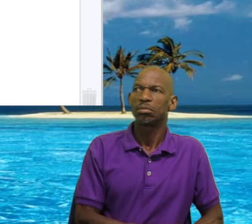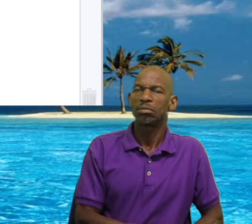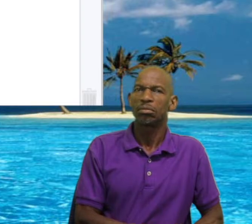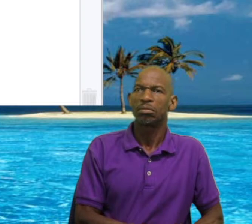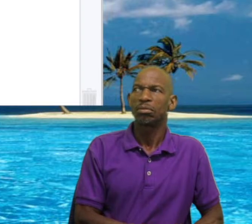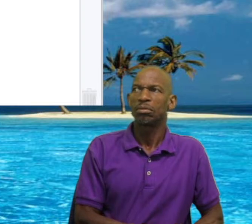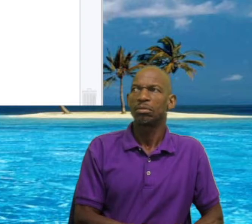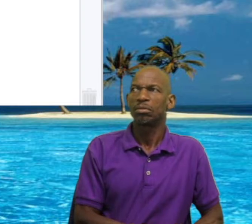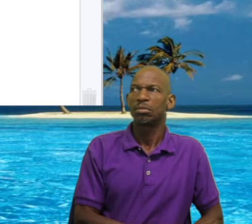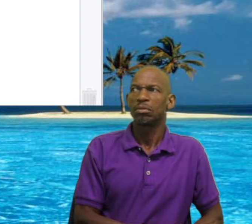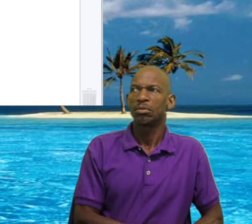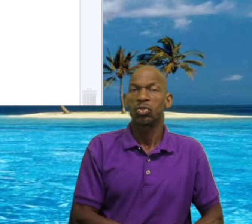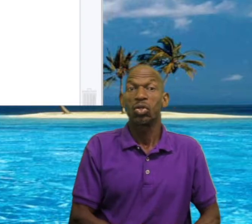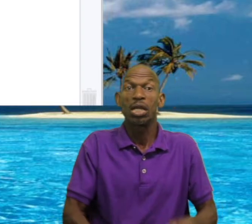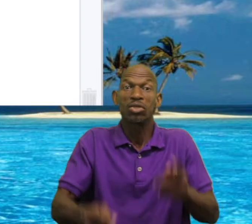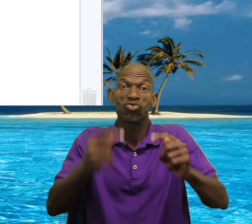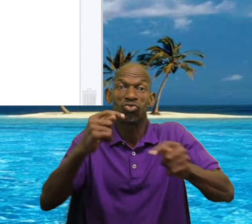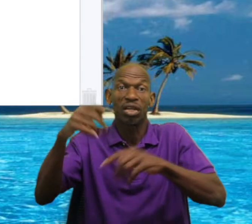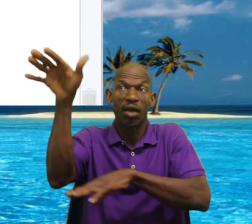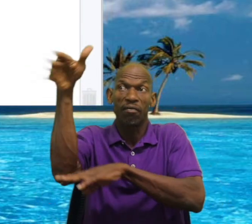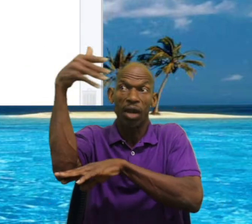flag. Black.